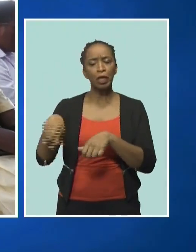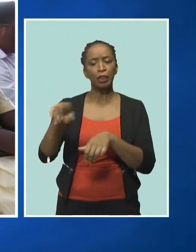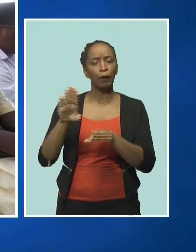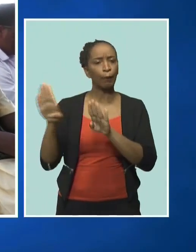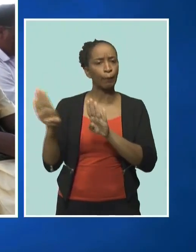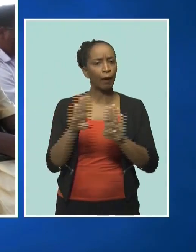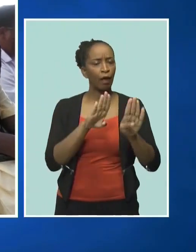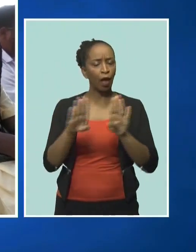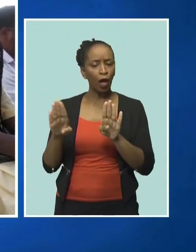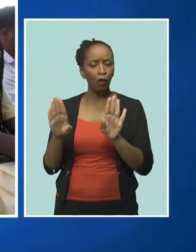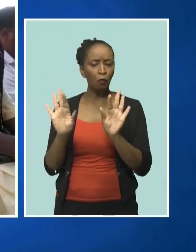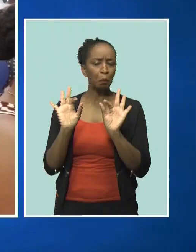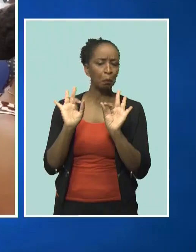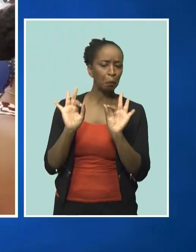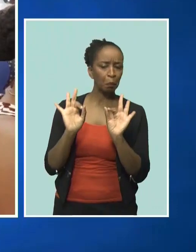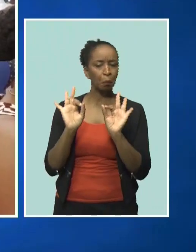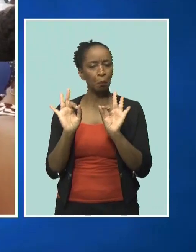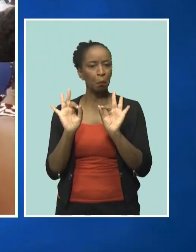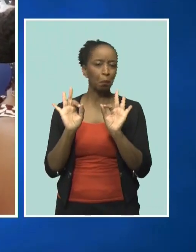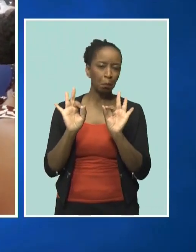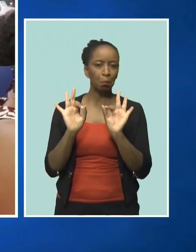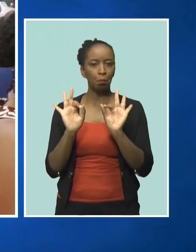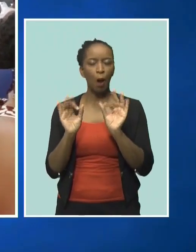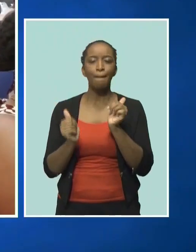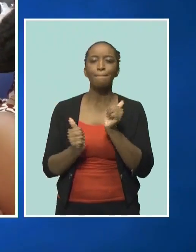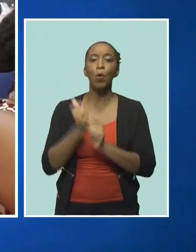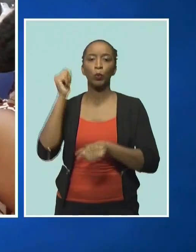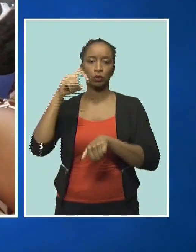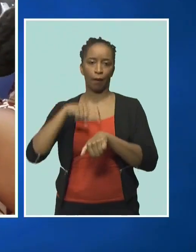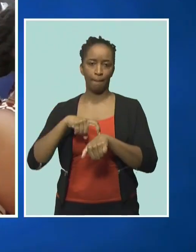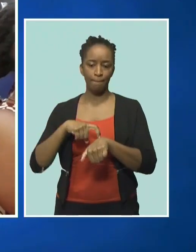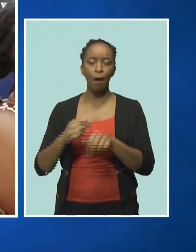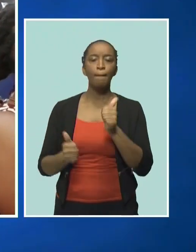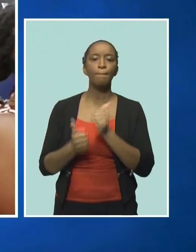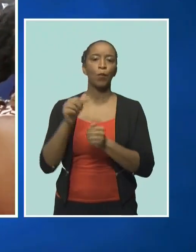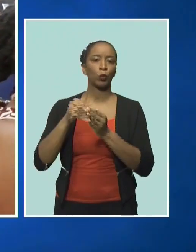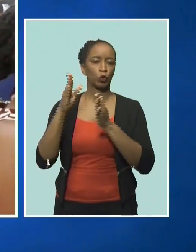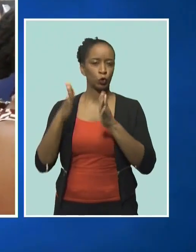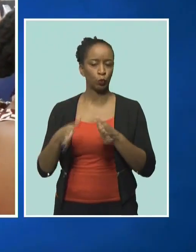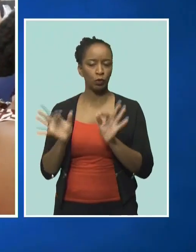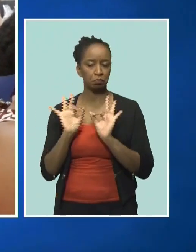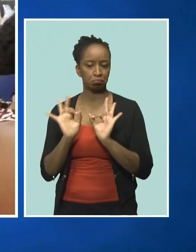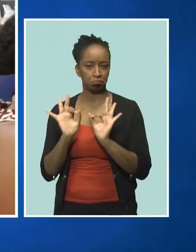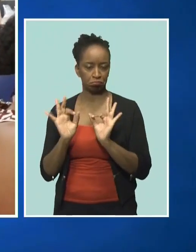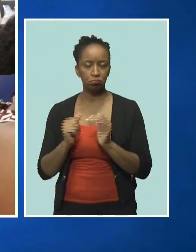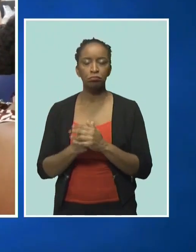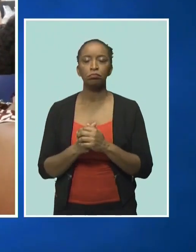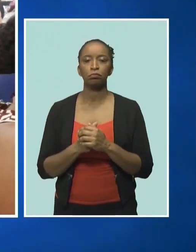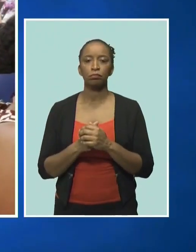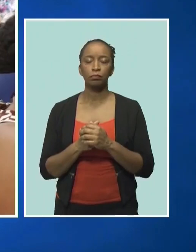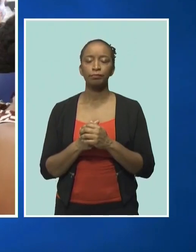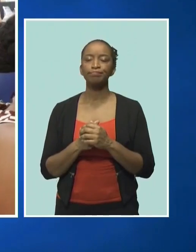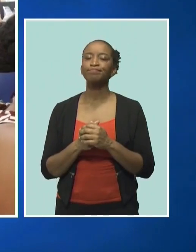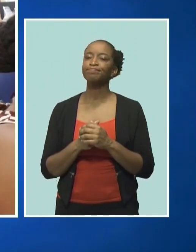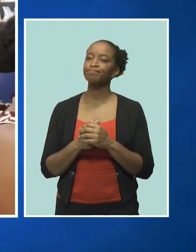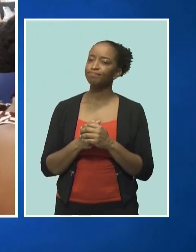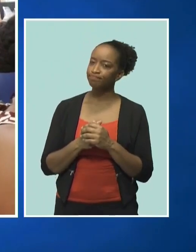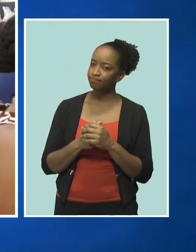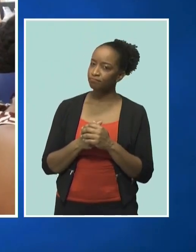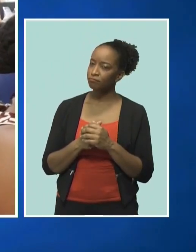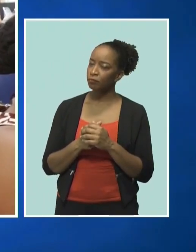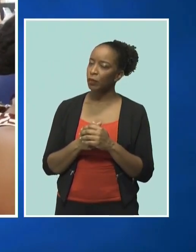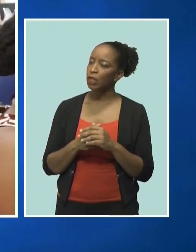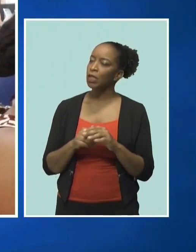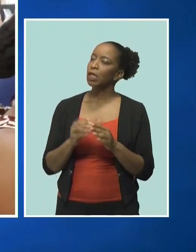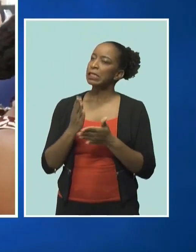to August 2024, under the leadership of former principal, Mr. Stephen Jackman. However, she says there was